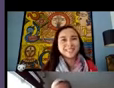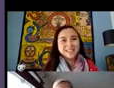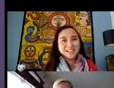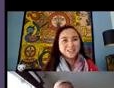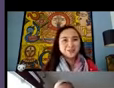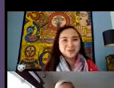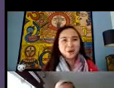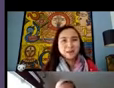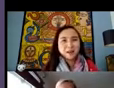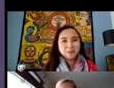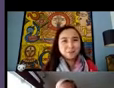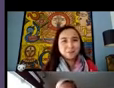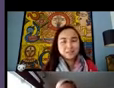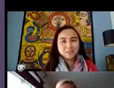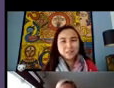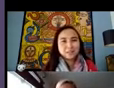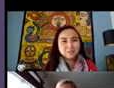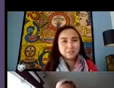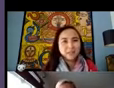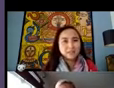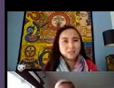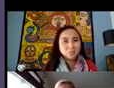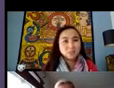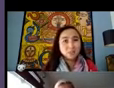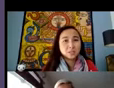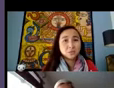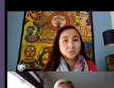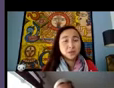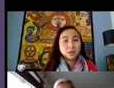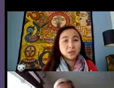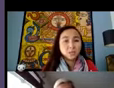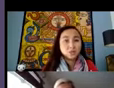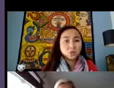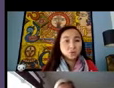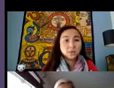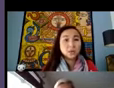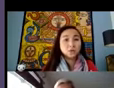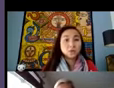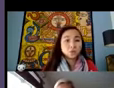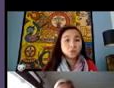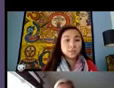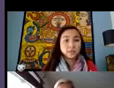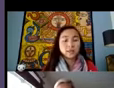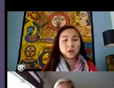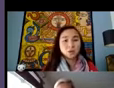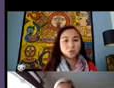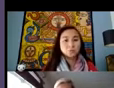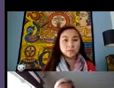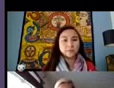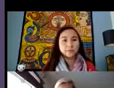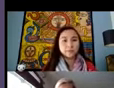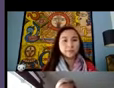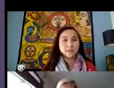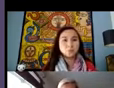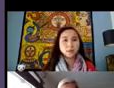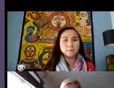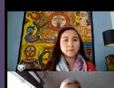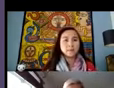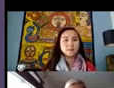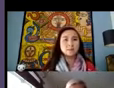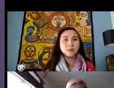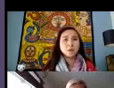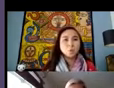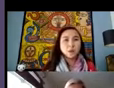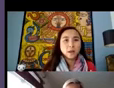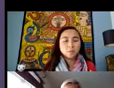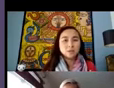comments. So on behalf of my director, Rayanne, just wanted to let you know that on Tuesday, October the 5th at 1